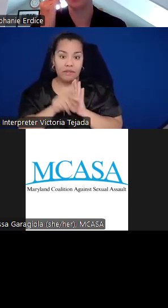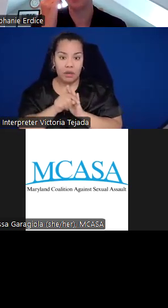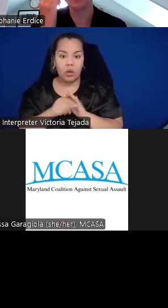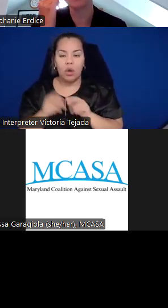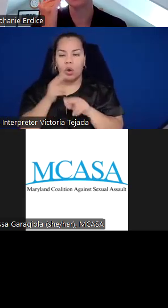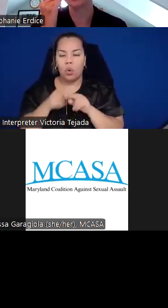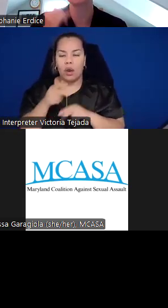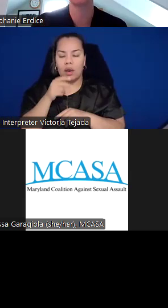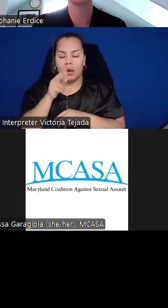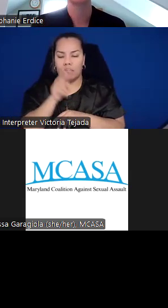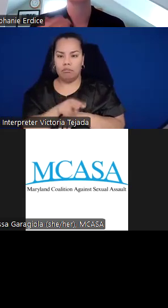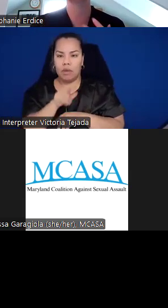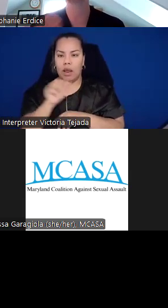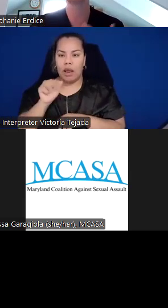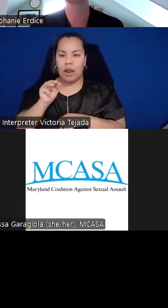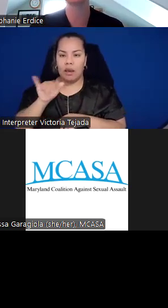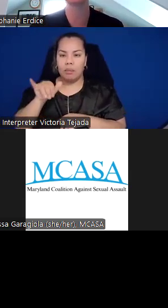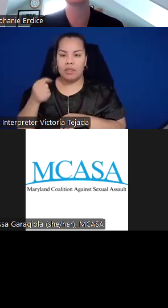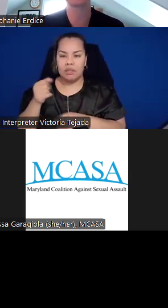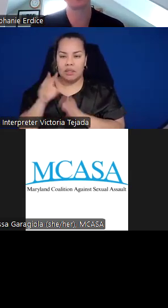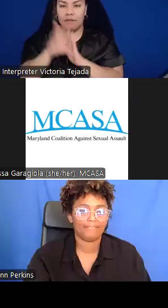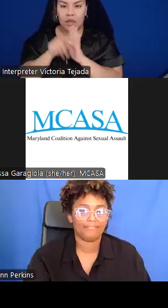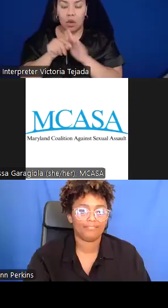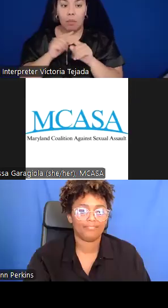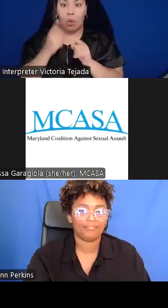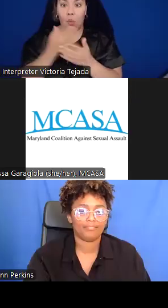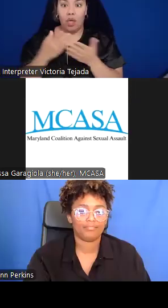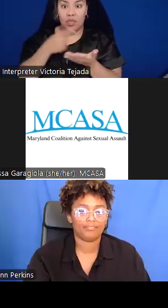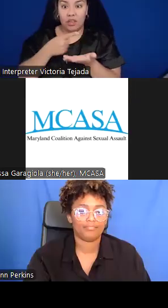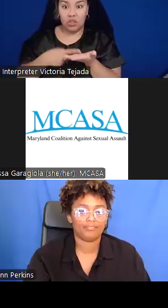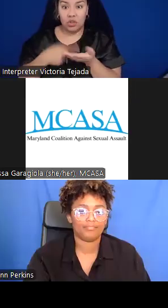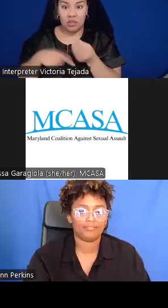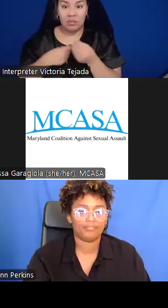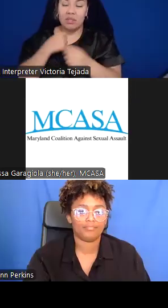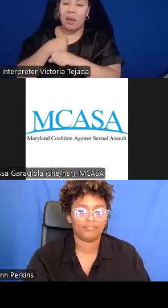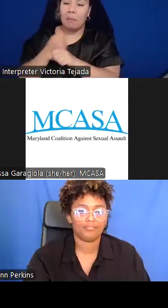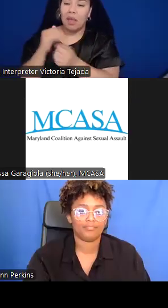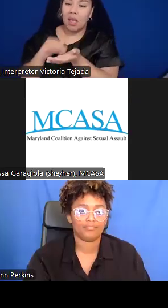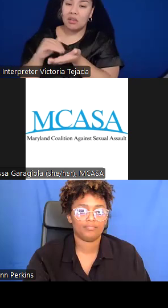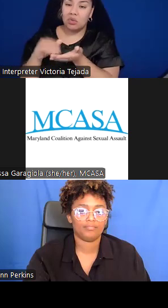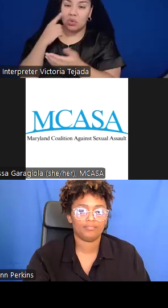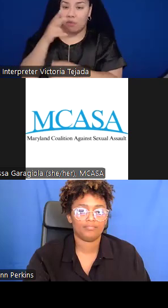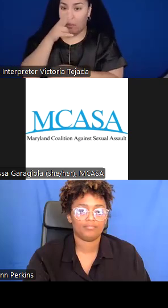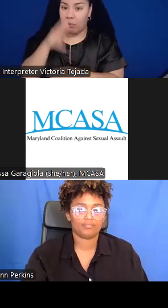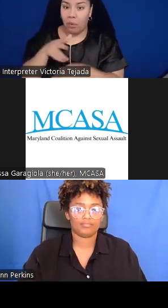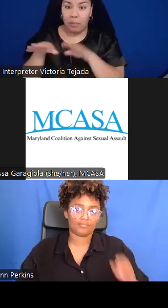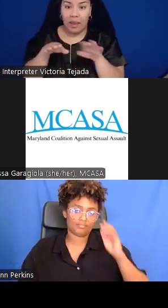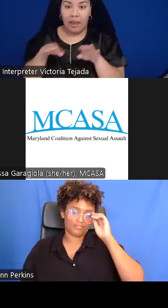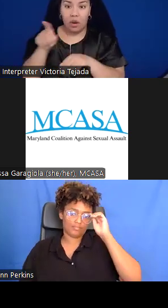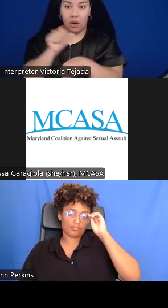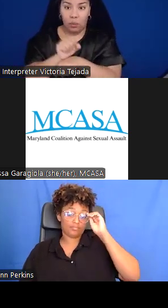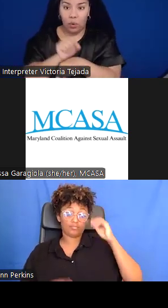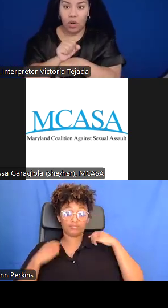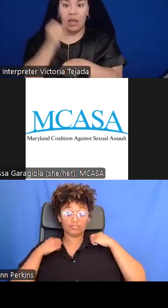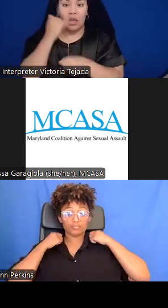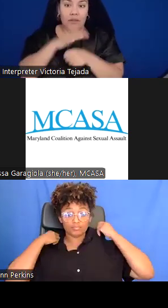Amy's video, but one of the things she talks about is making excuses for poor behavior at work. So if you're stressed out, if you're burnout, if you're not practicing